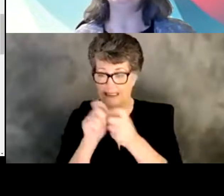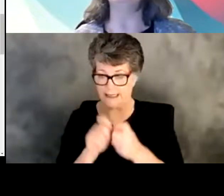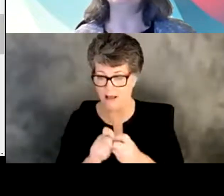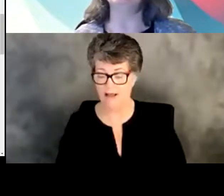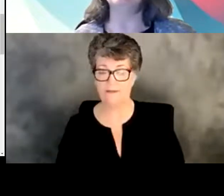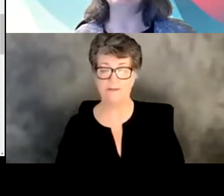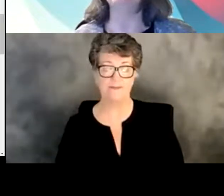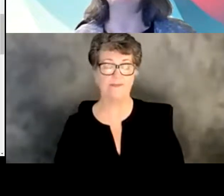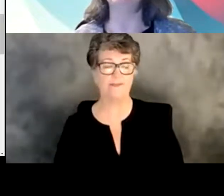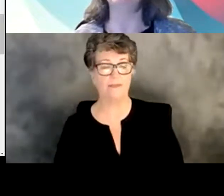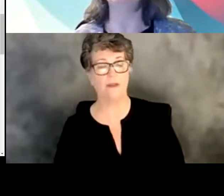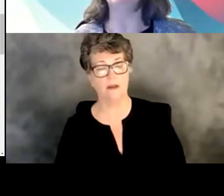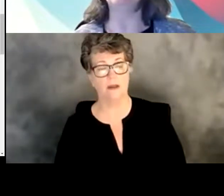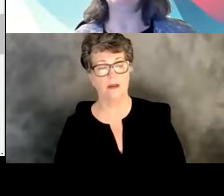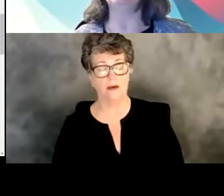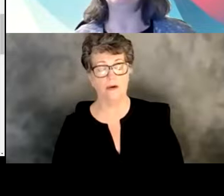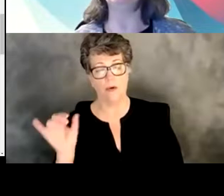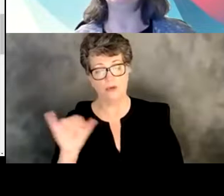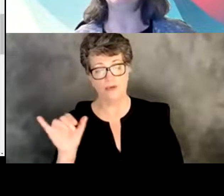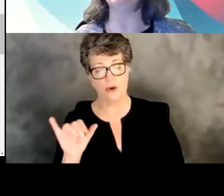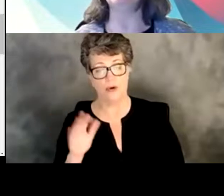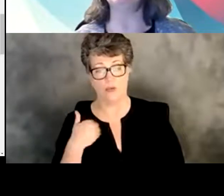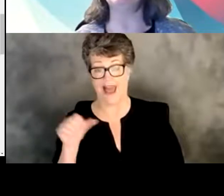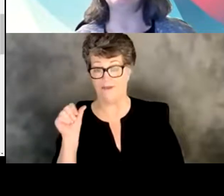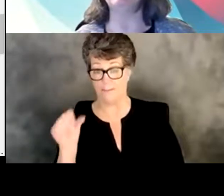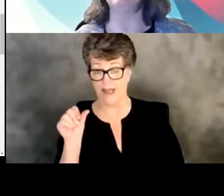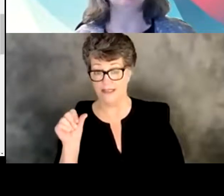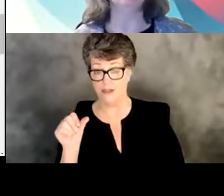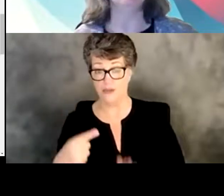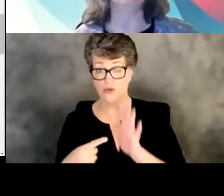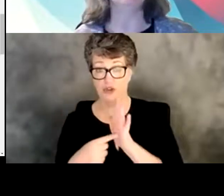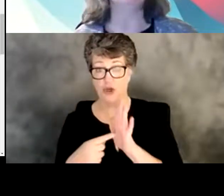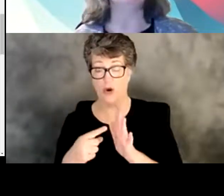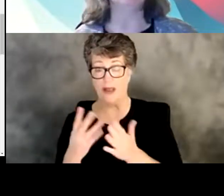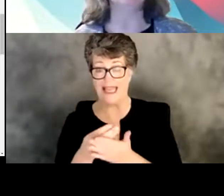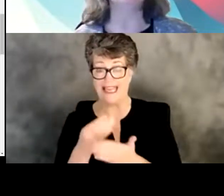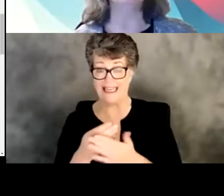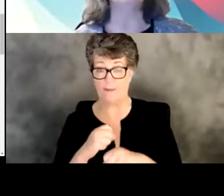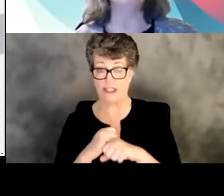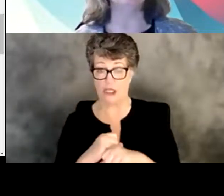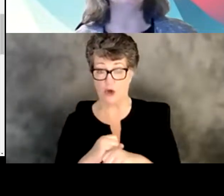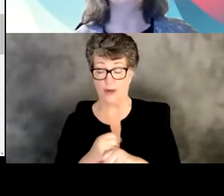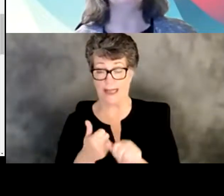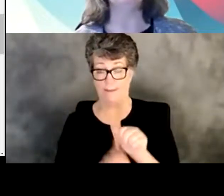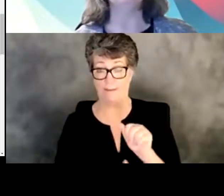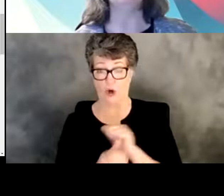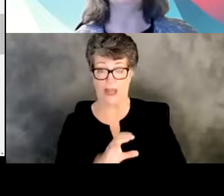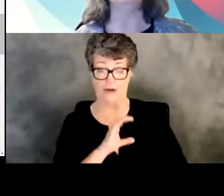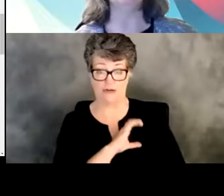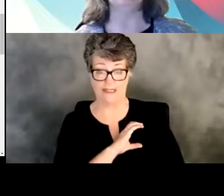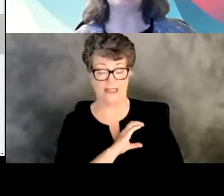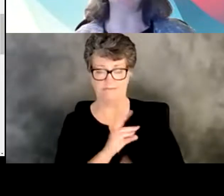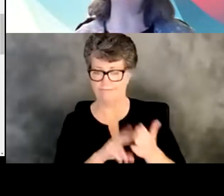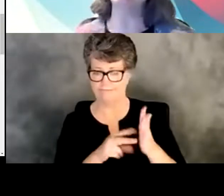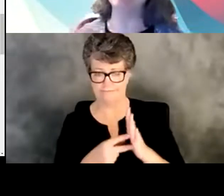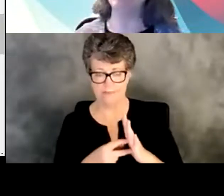And also, we have a button here to show income security by characteristic. And what that does is allow you to